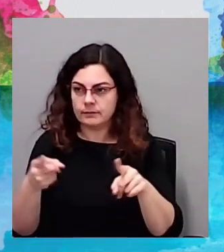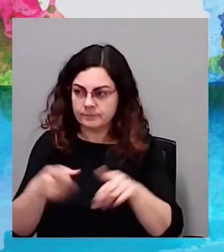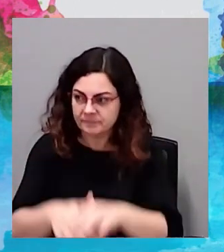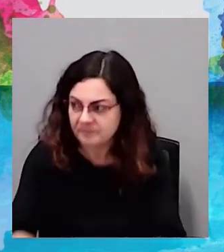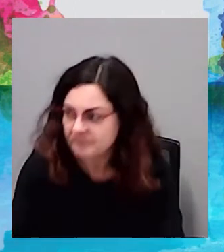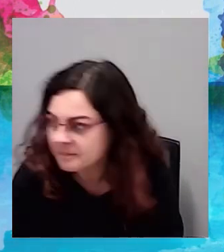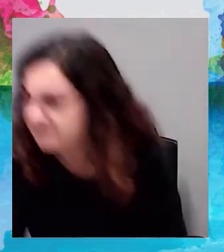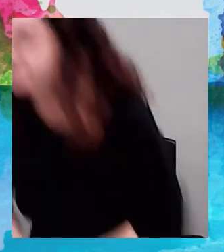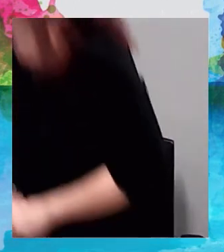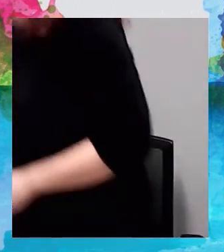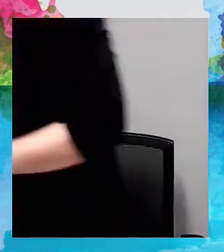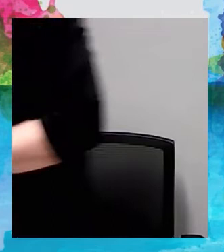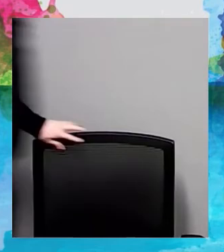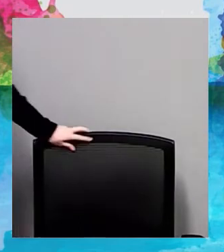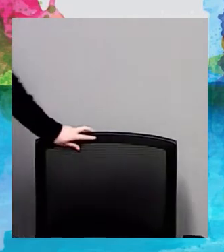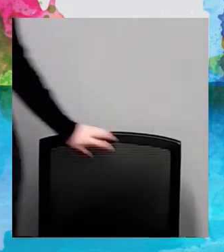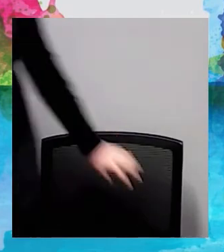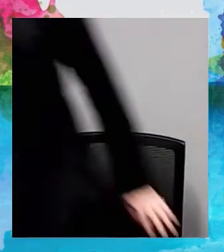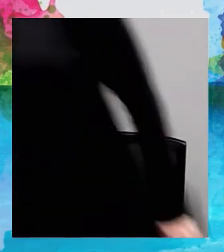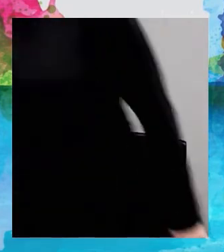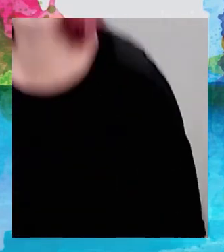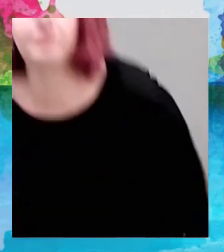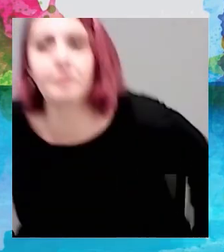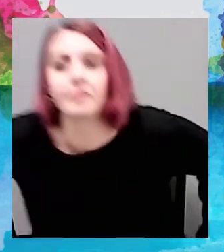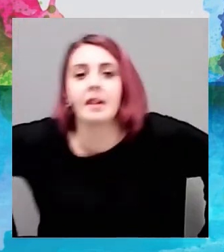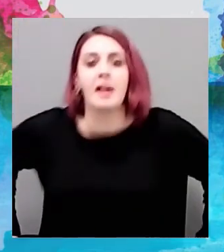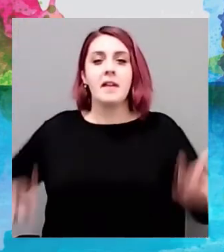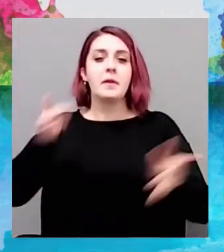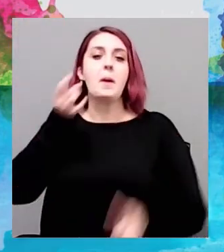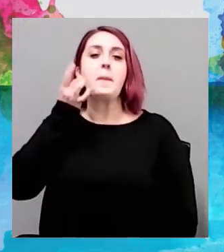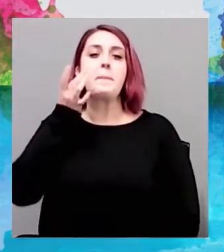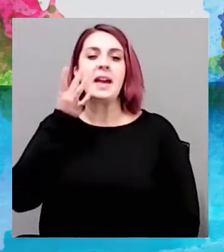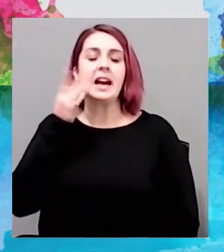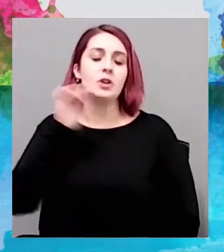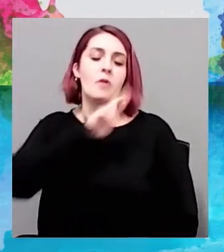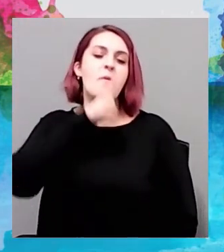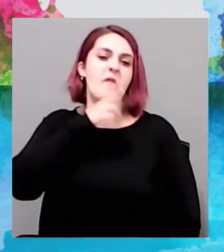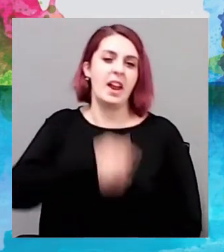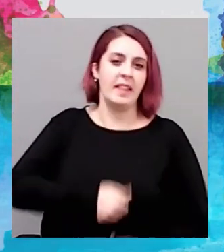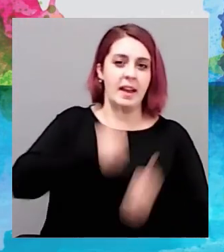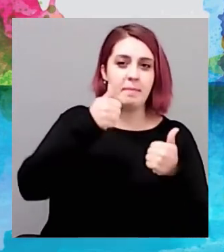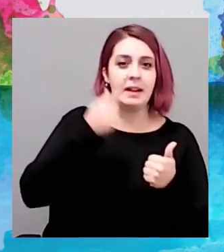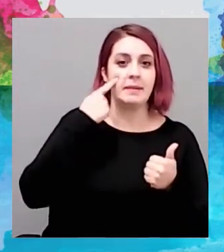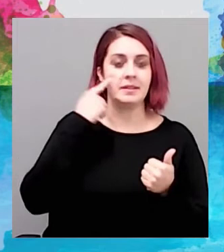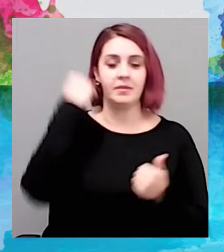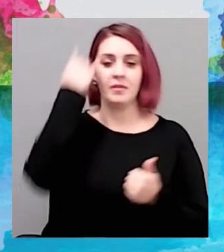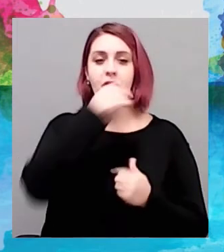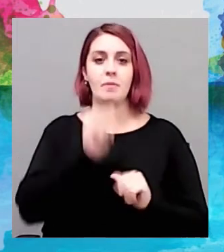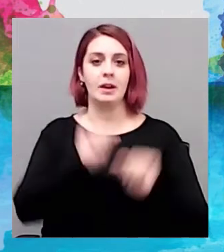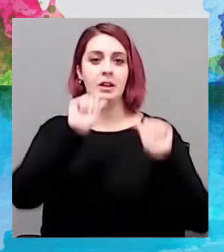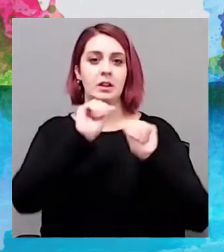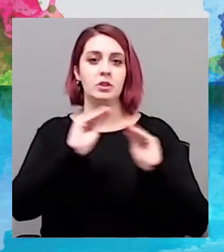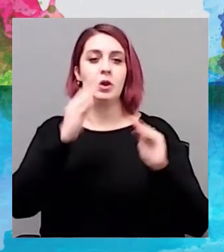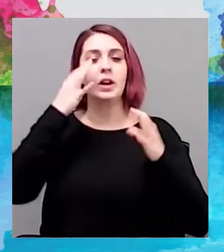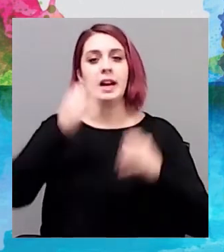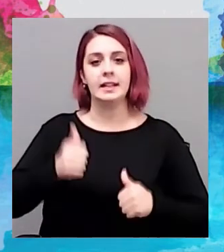aspects. And here, this is a greener Picasso. The characteristics of this woman